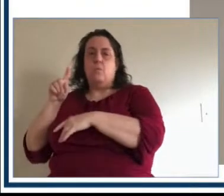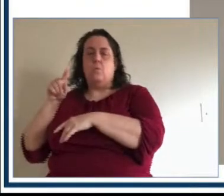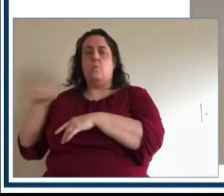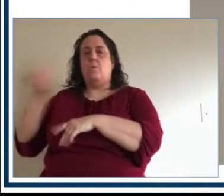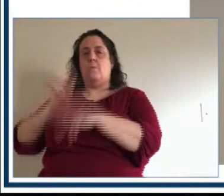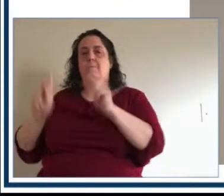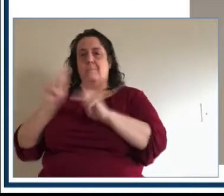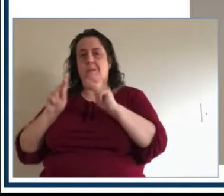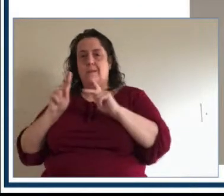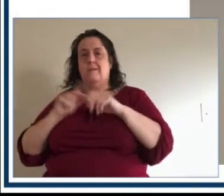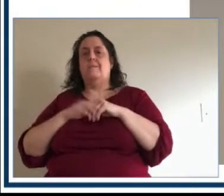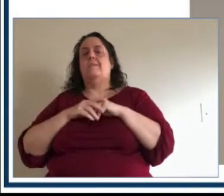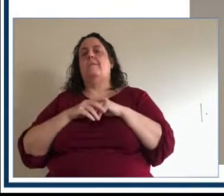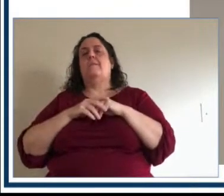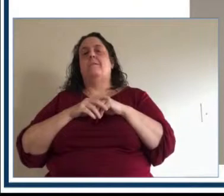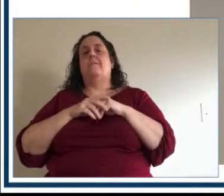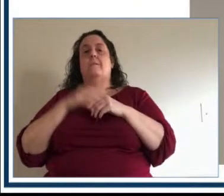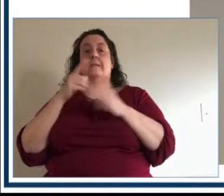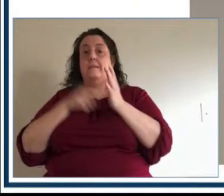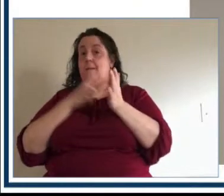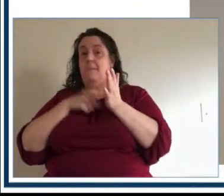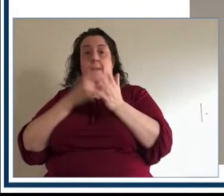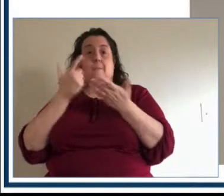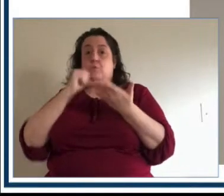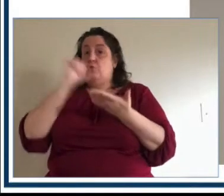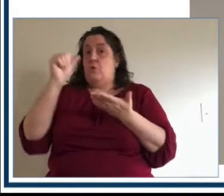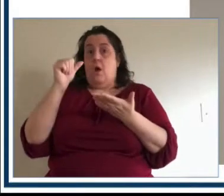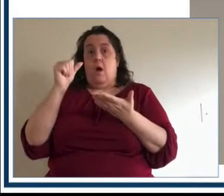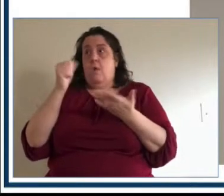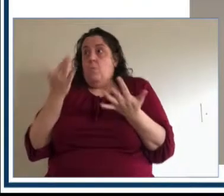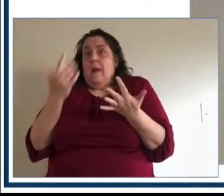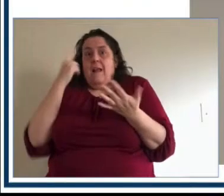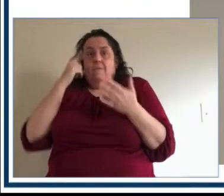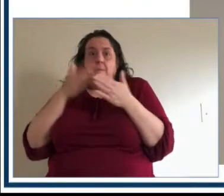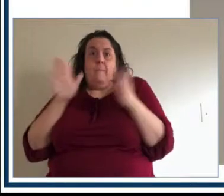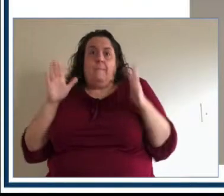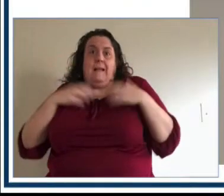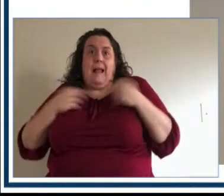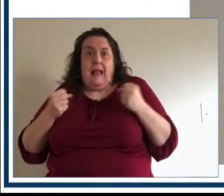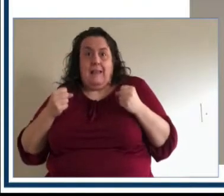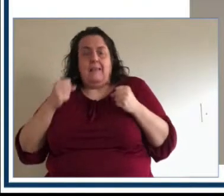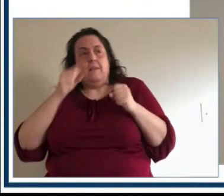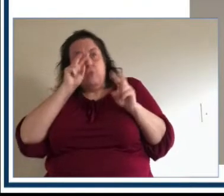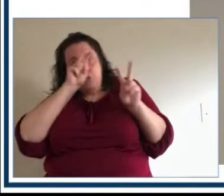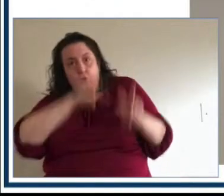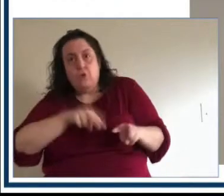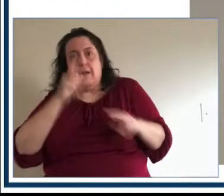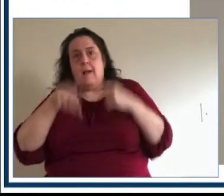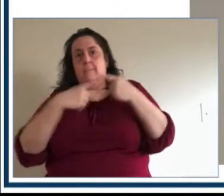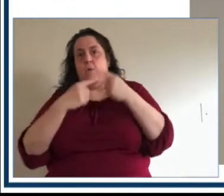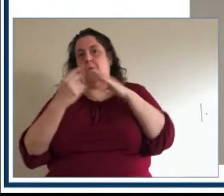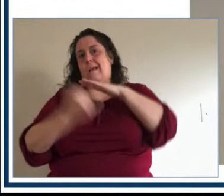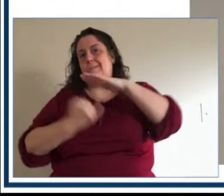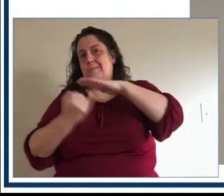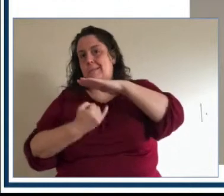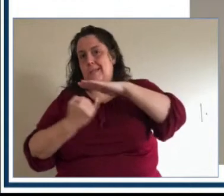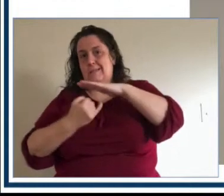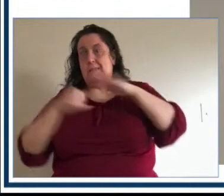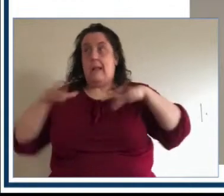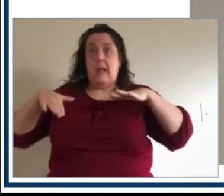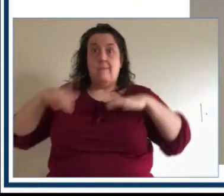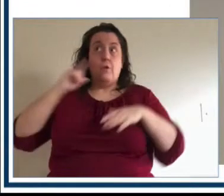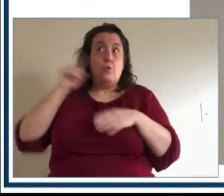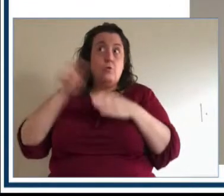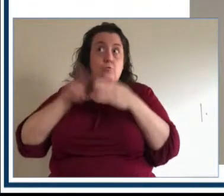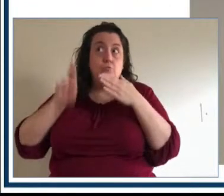from public health. And if you were at a site listed in a COVID exposure notification, or even if you just believe